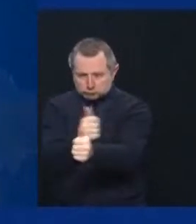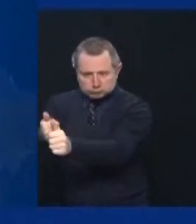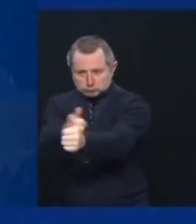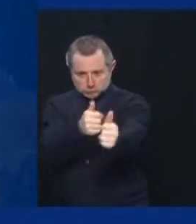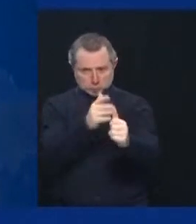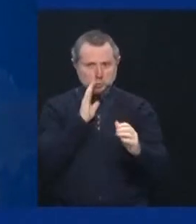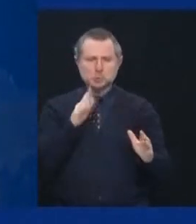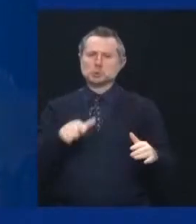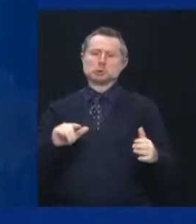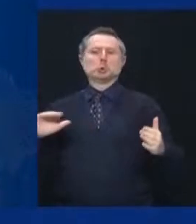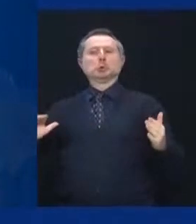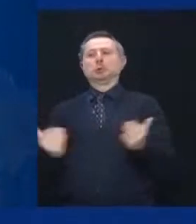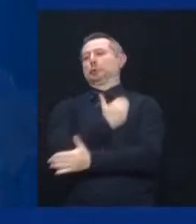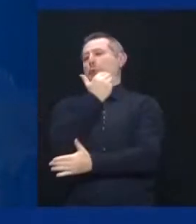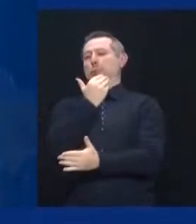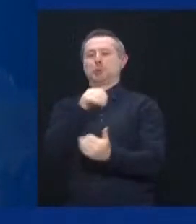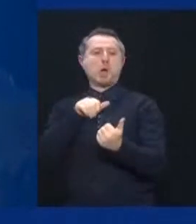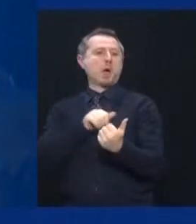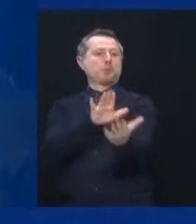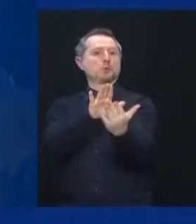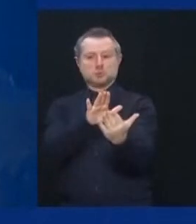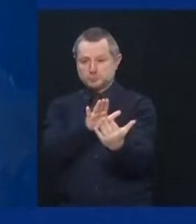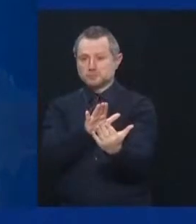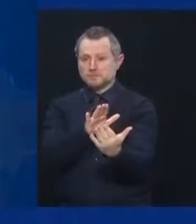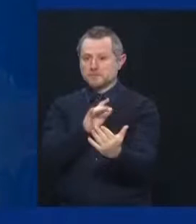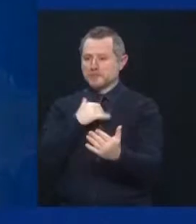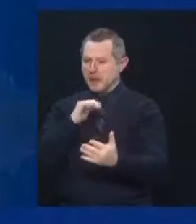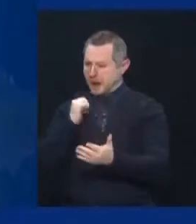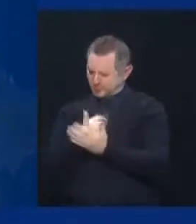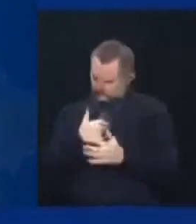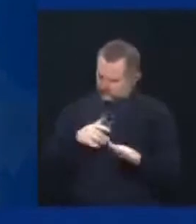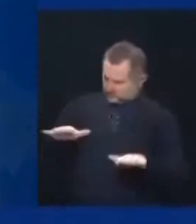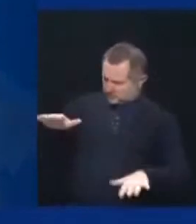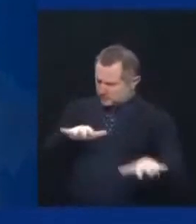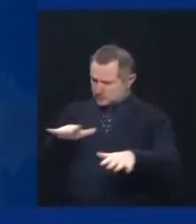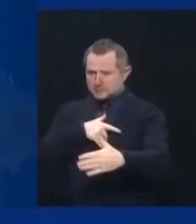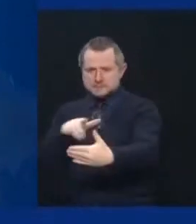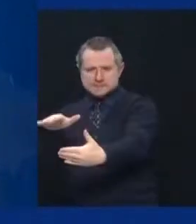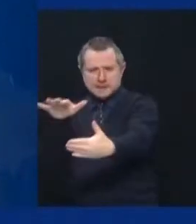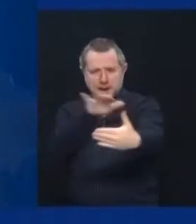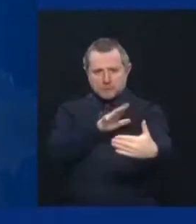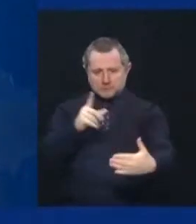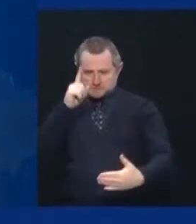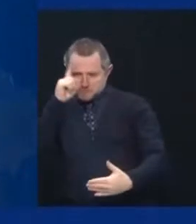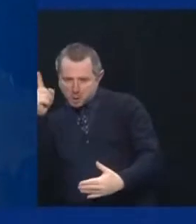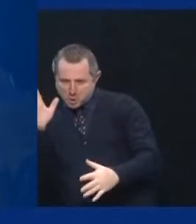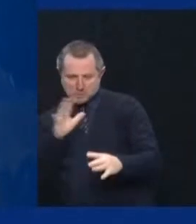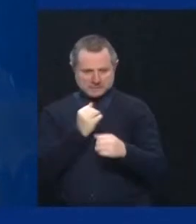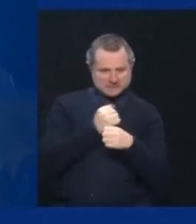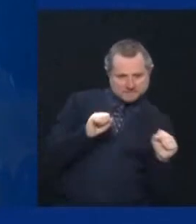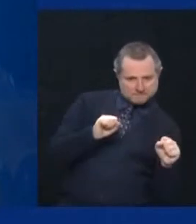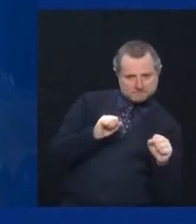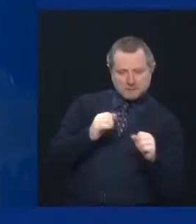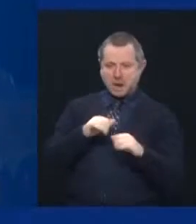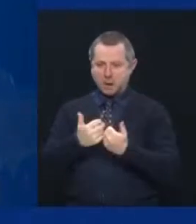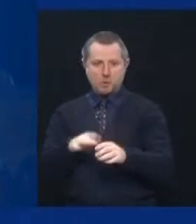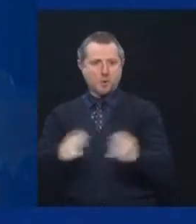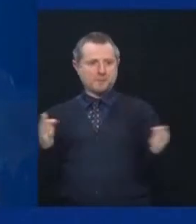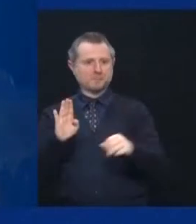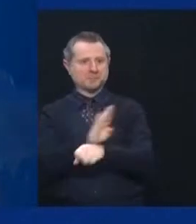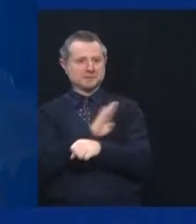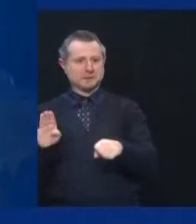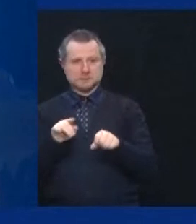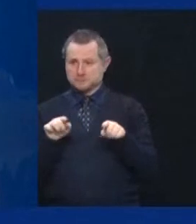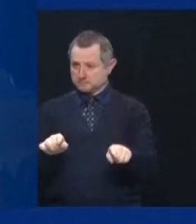to find ways where we can smartly and safely reopen businesses.